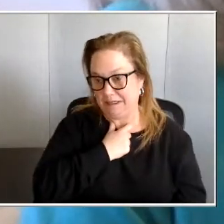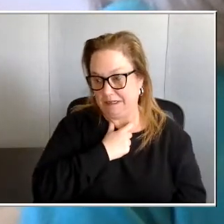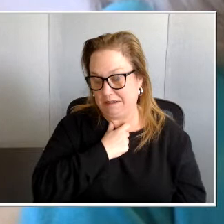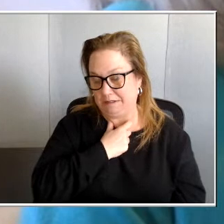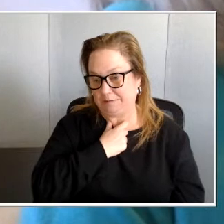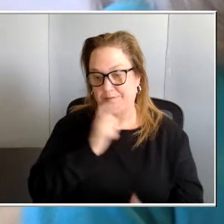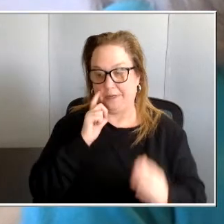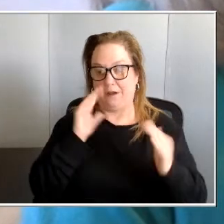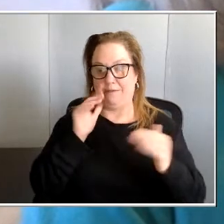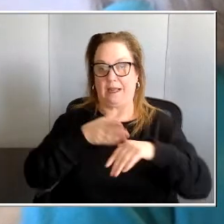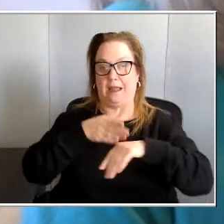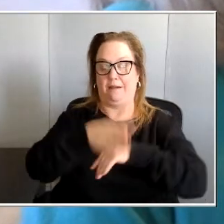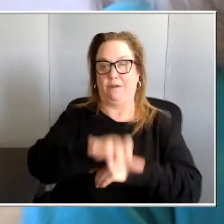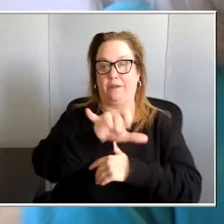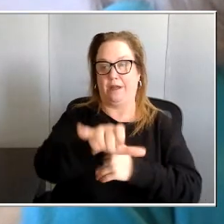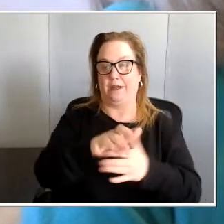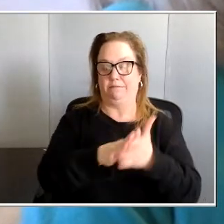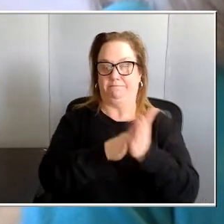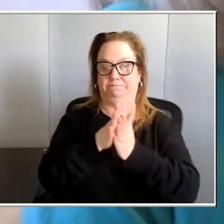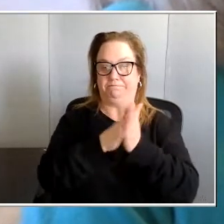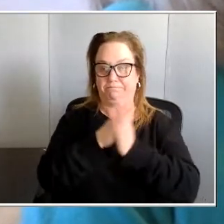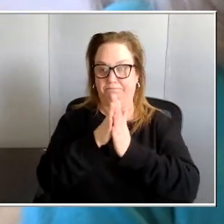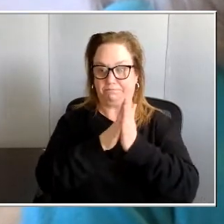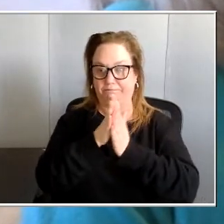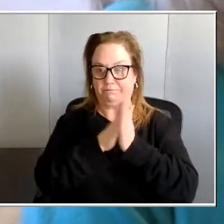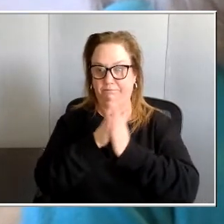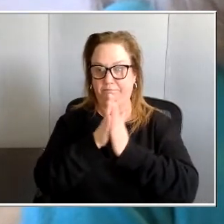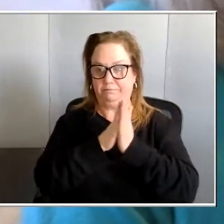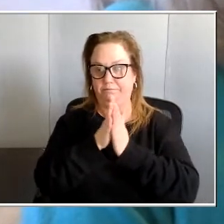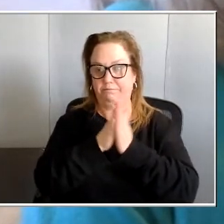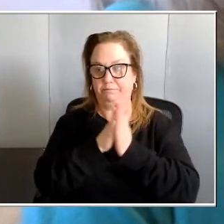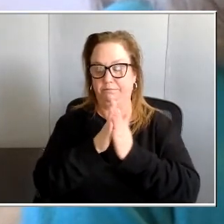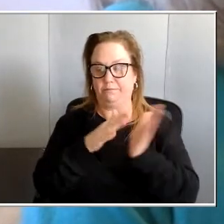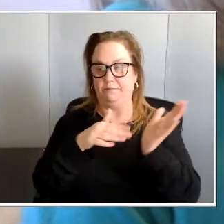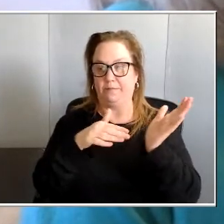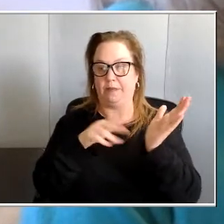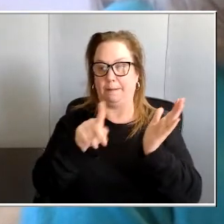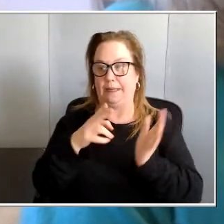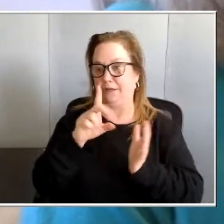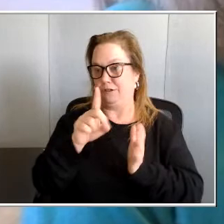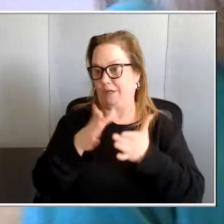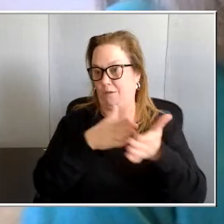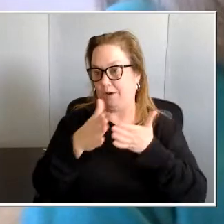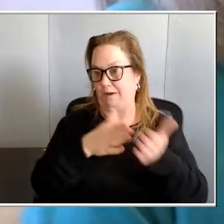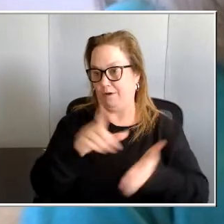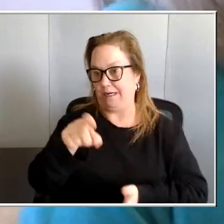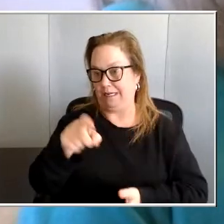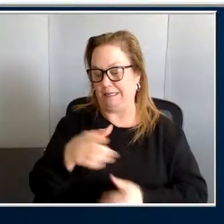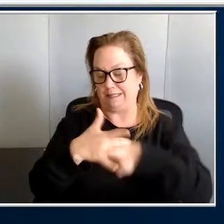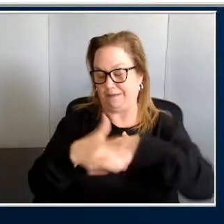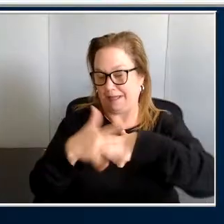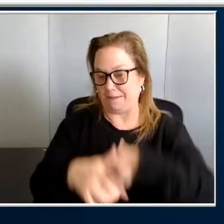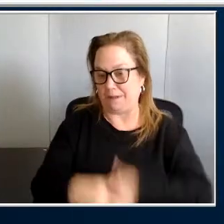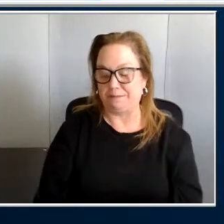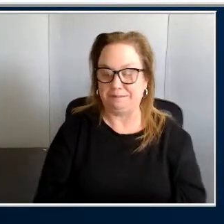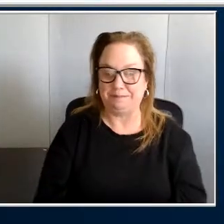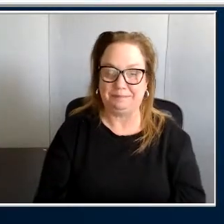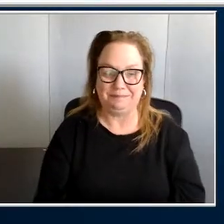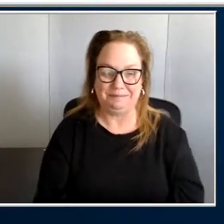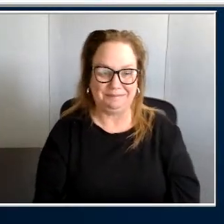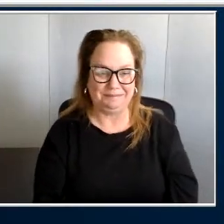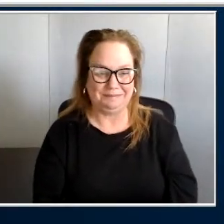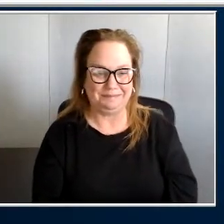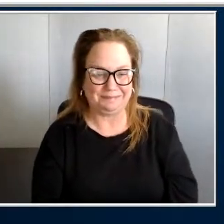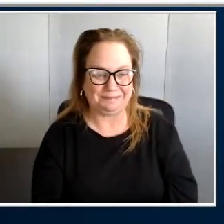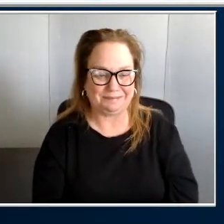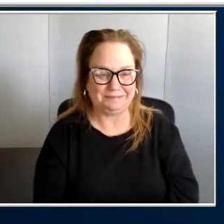afterwards pursue a doctorate or whatever in physical therapy. Wow. Well, I'm sure